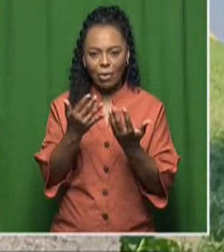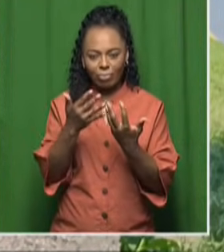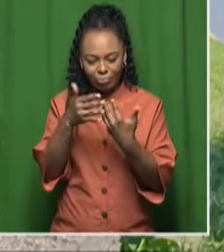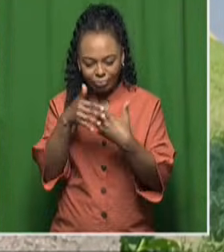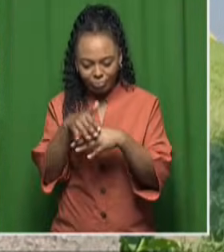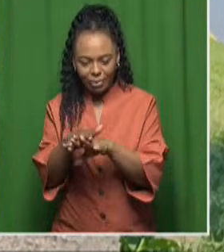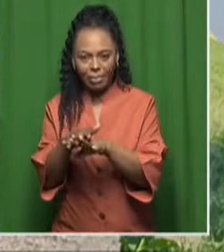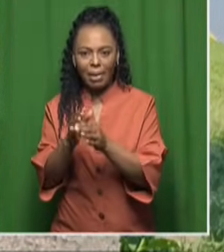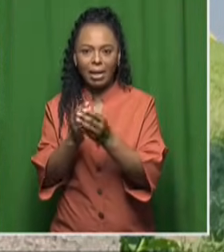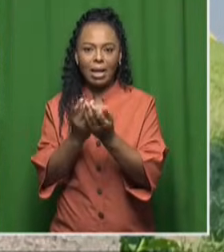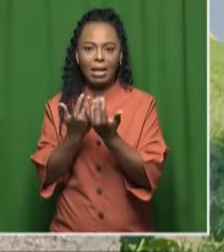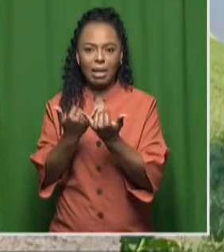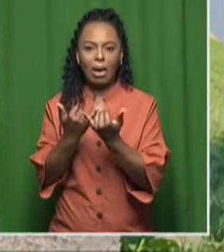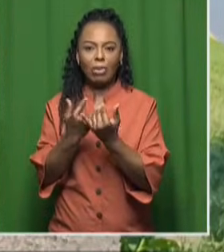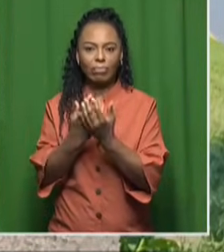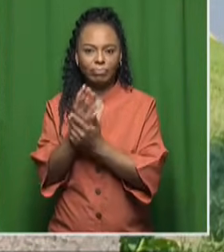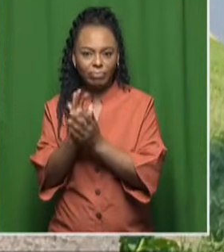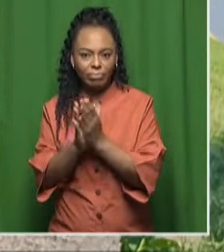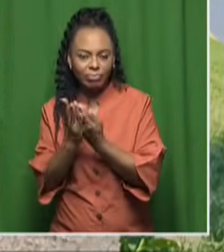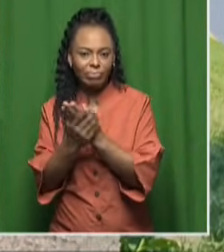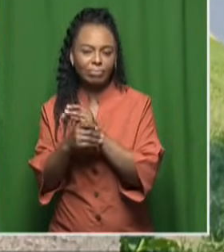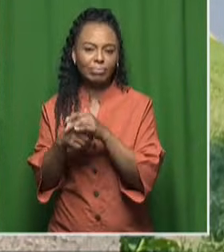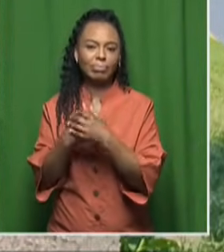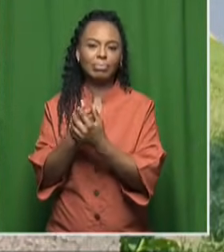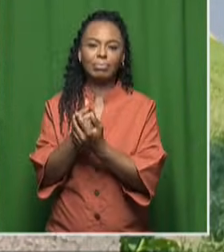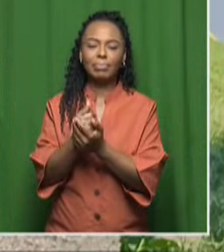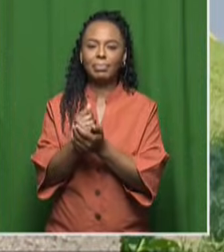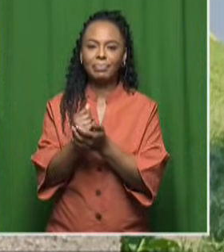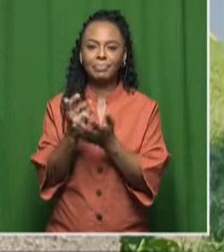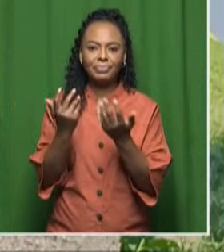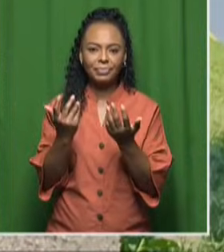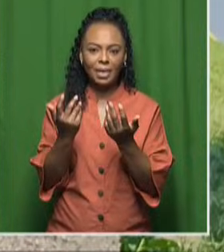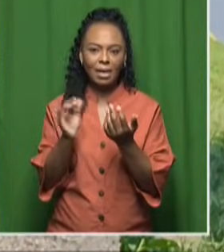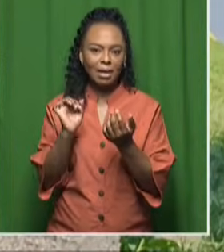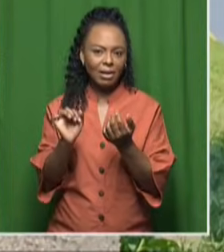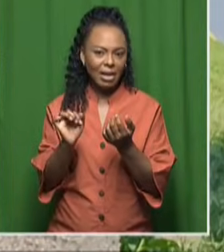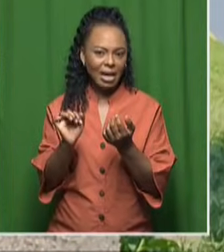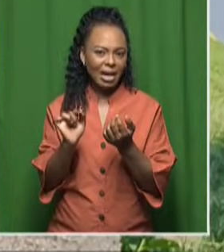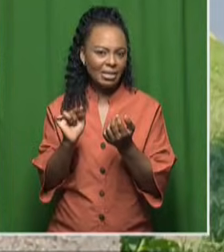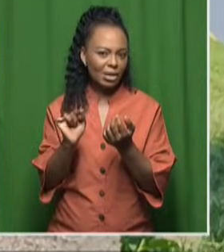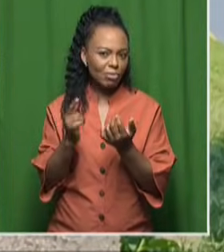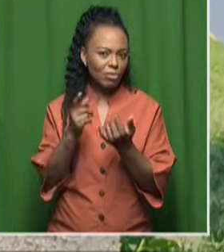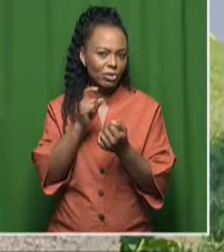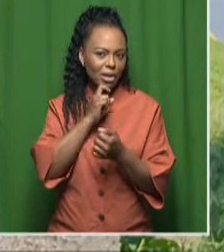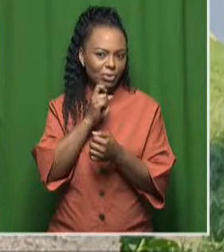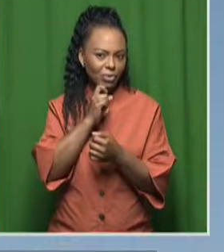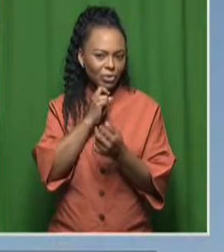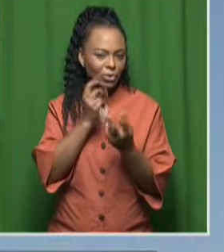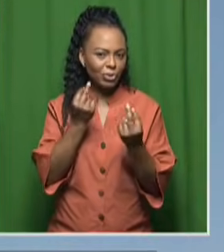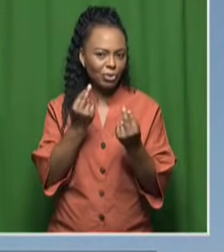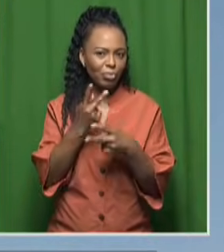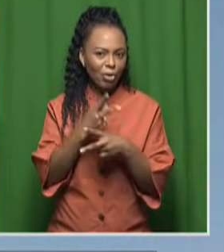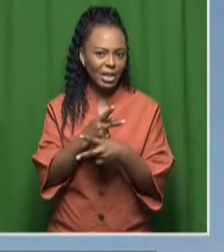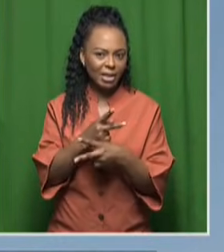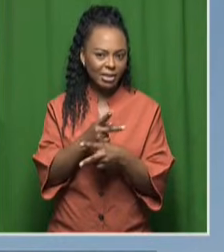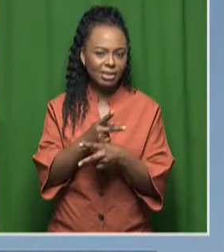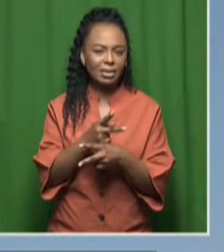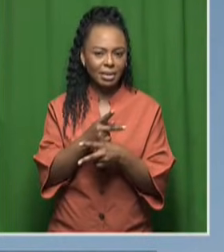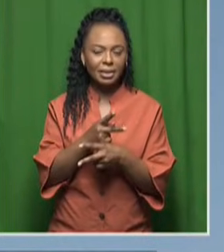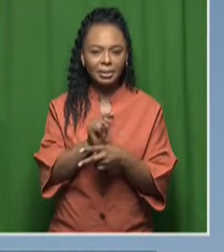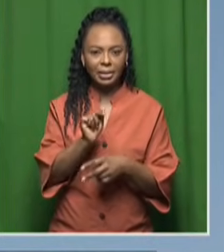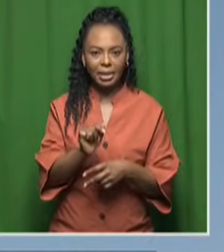be applied to existing products, or it could also be used to formulate new product from scratch. A chemist at